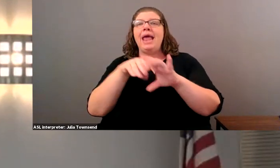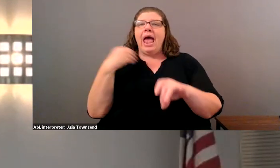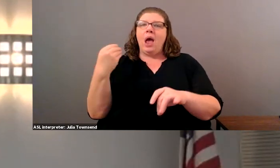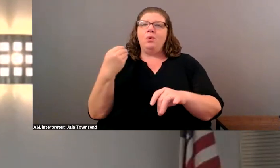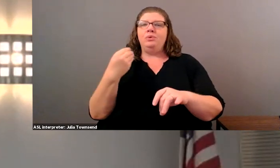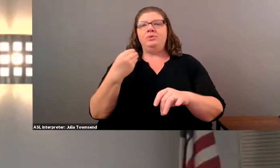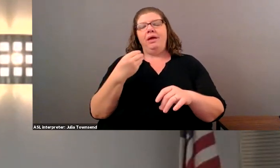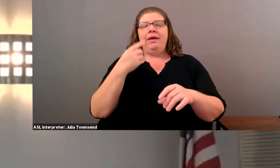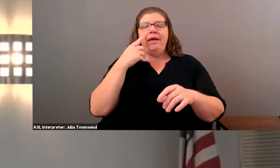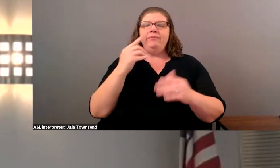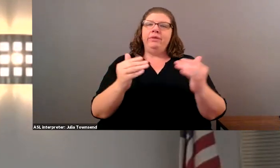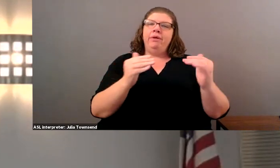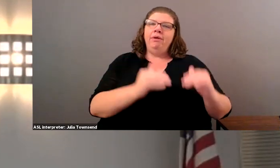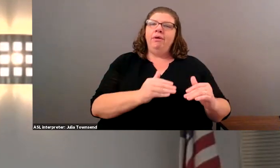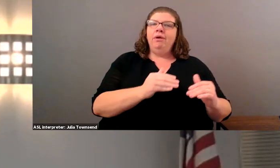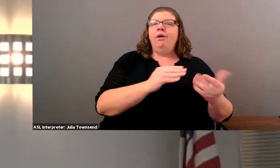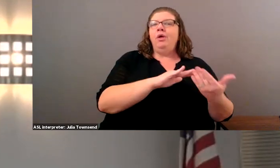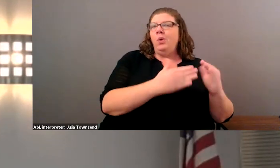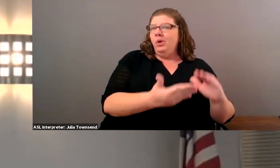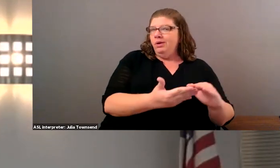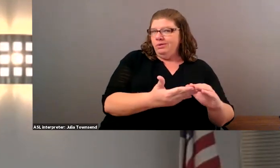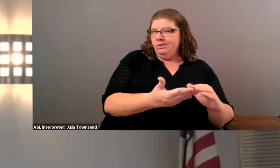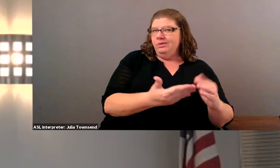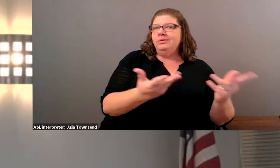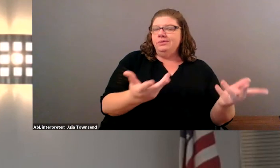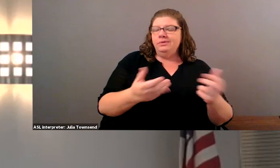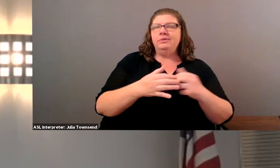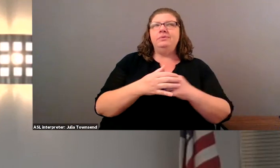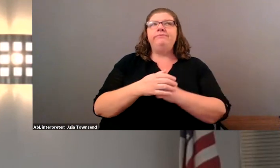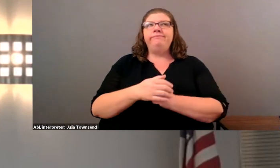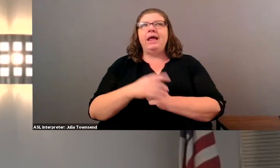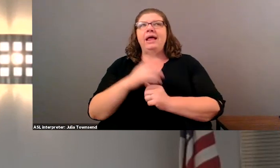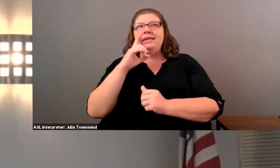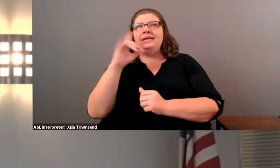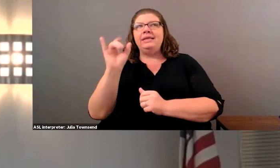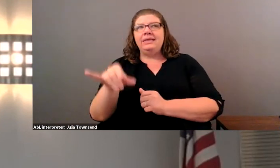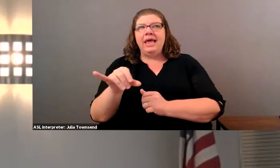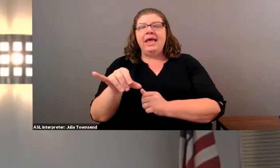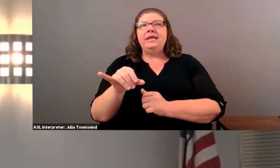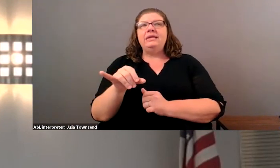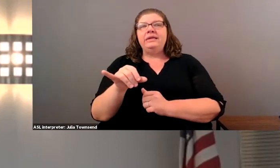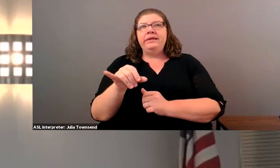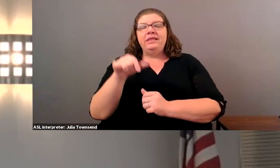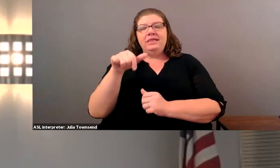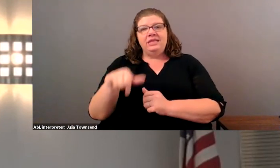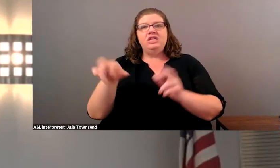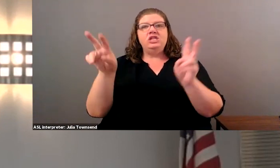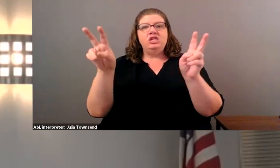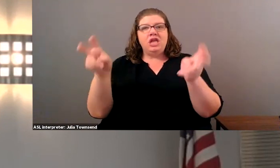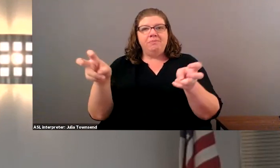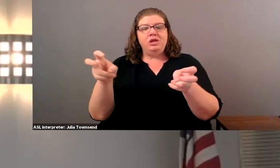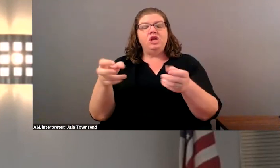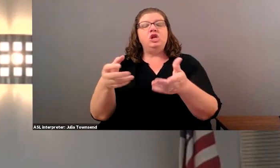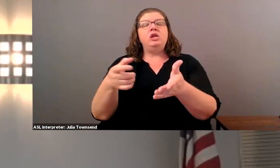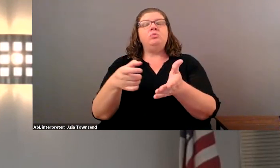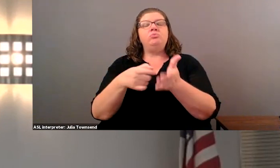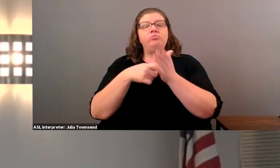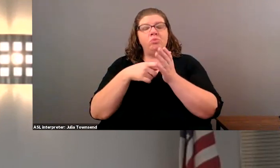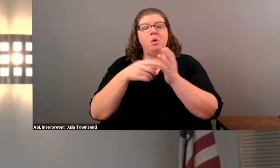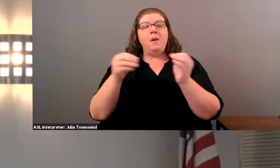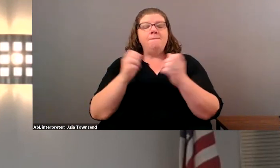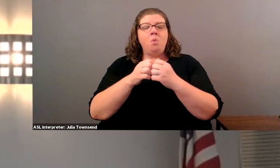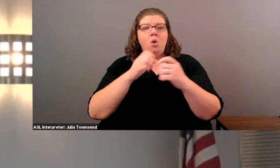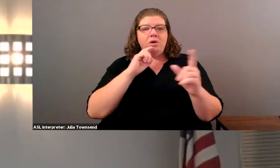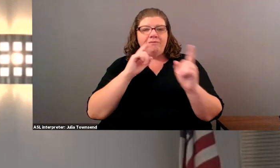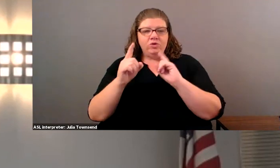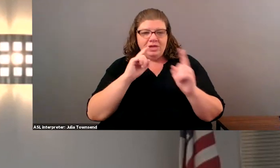basically. So yes, I definitely, think that this subject merits more conversation. And how are we going to do